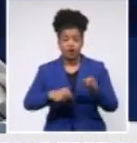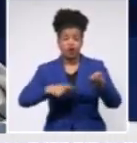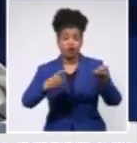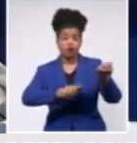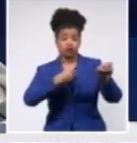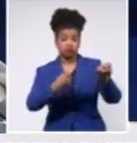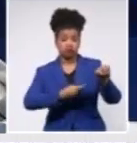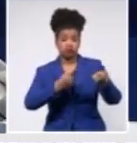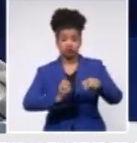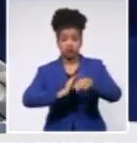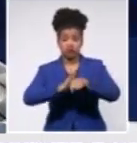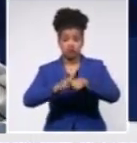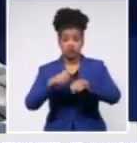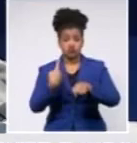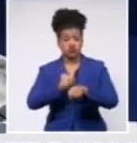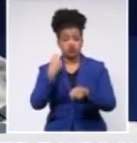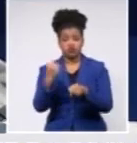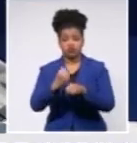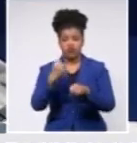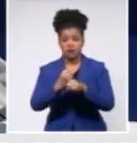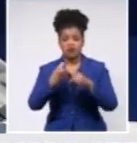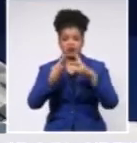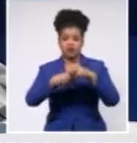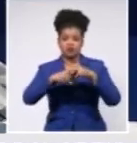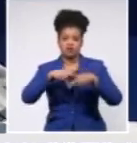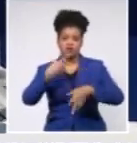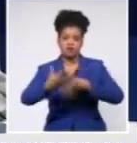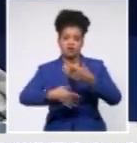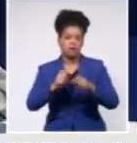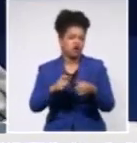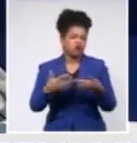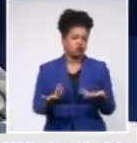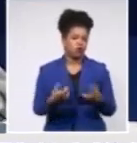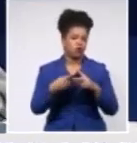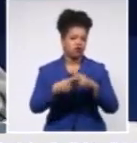5.35%. This is the information we have on the